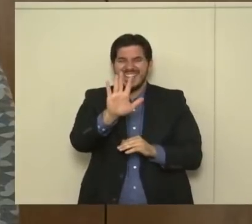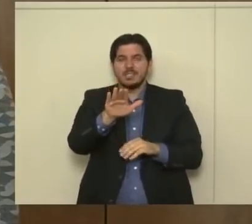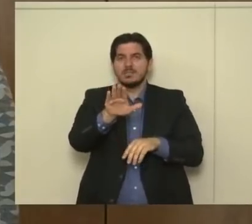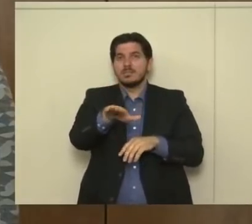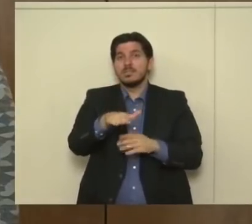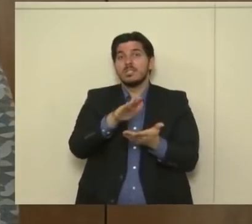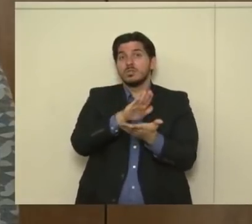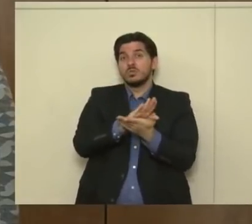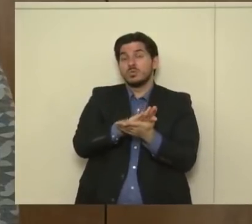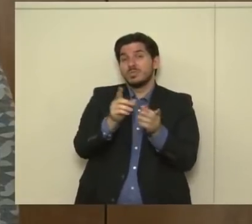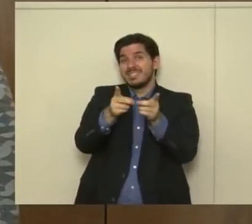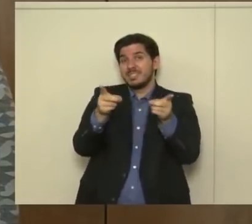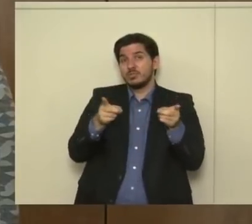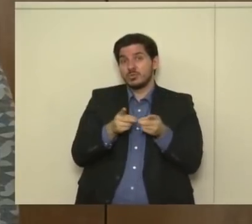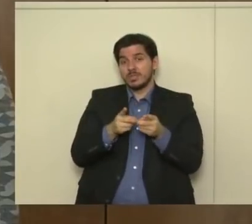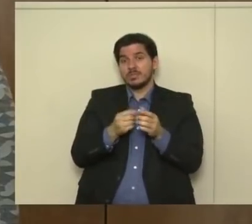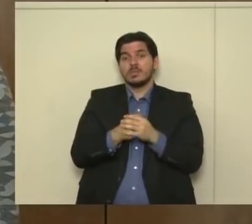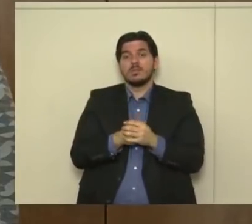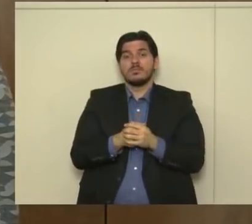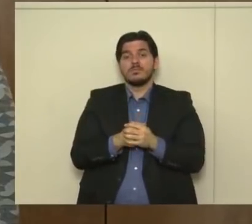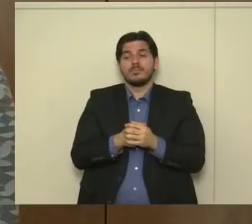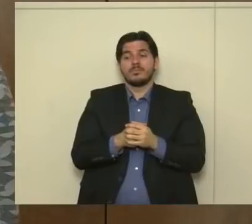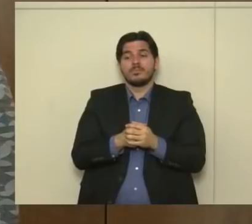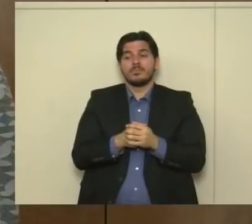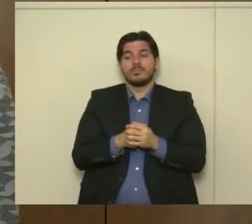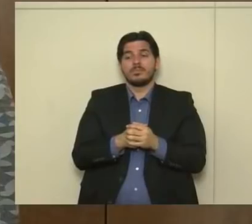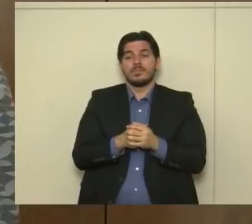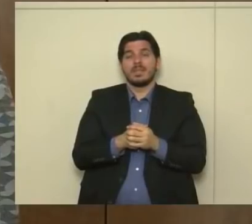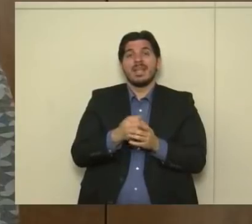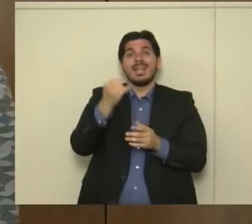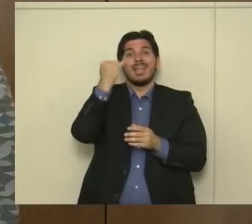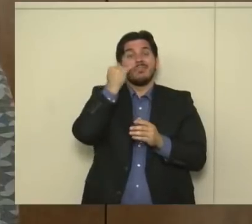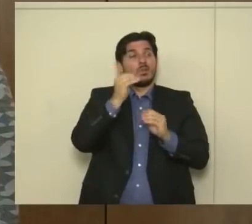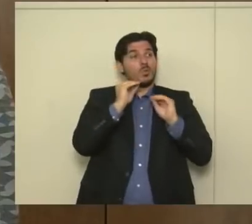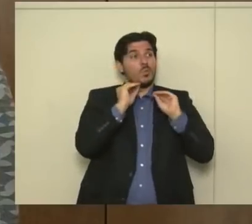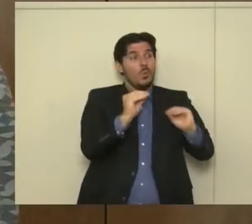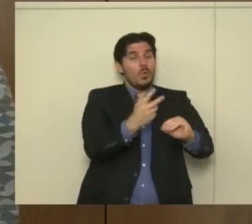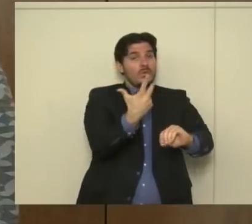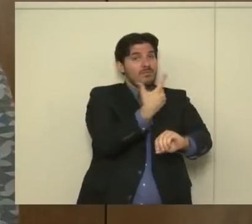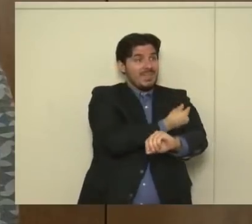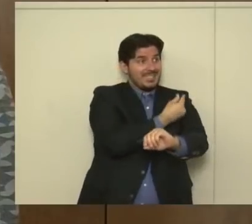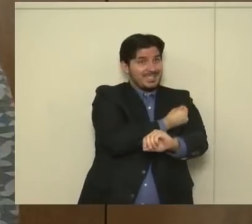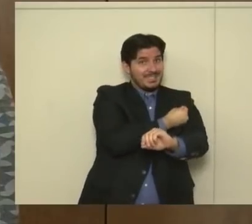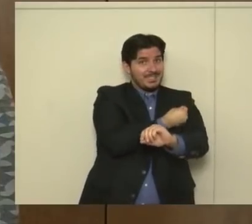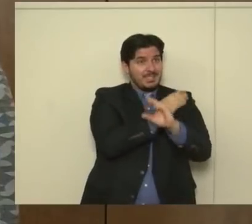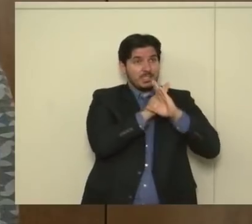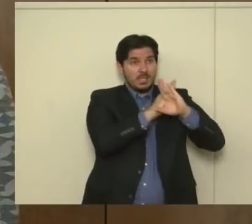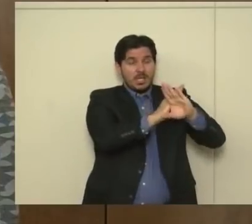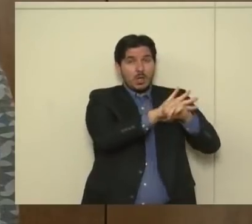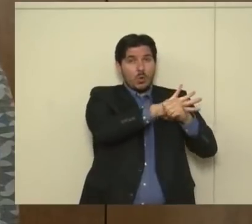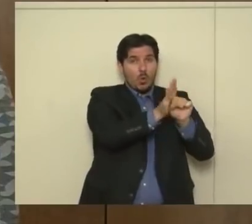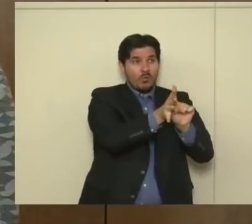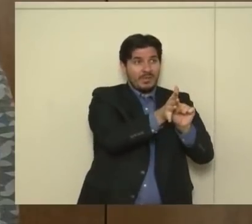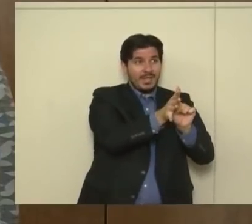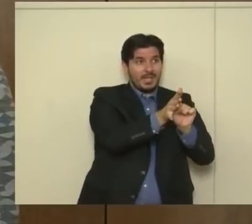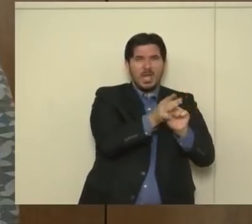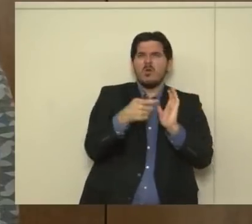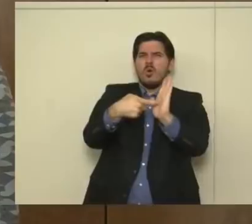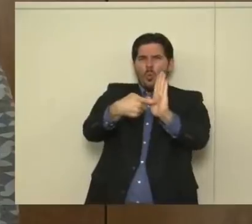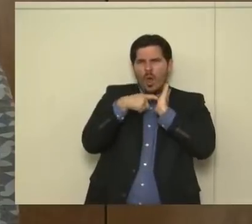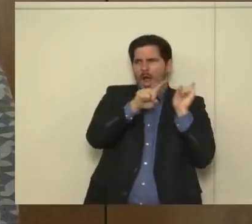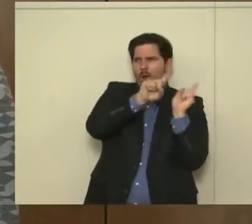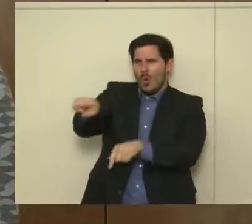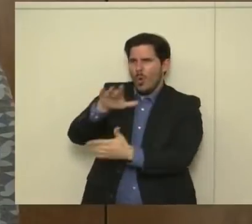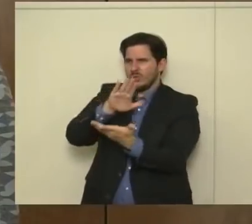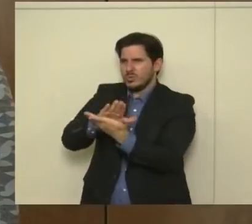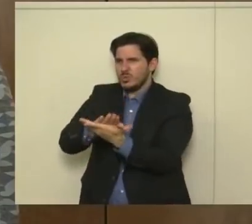come back to in-person learning without a vaccine does not take into the consideration that I can't guarantee